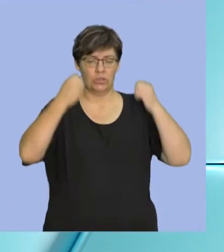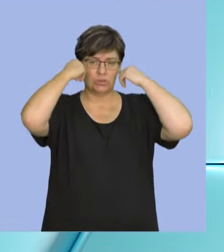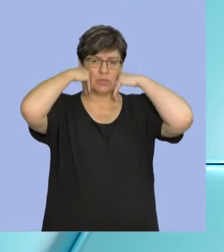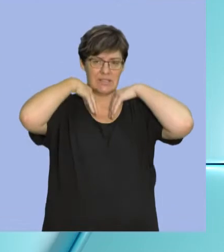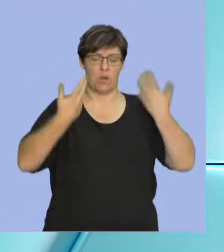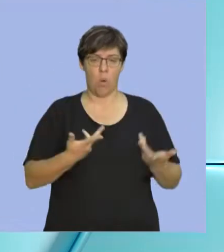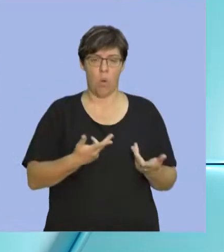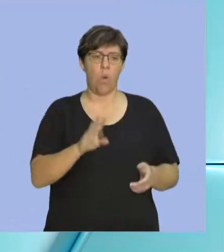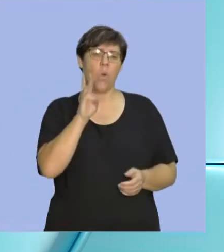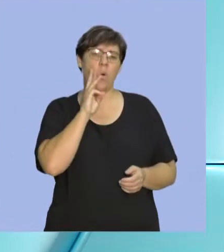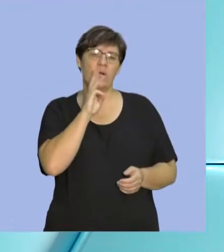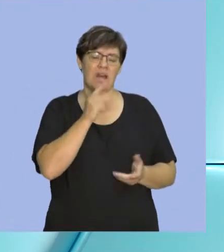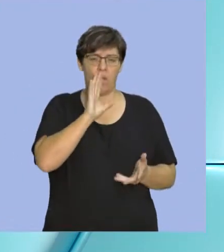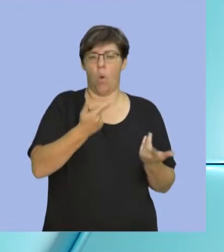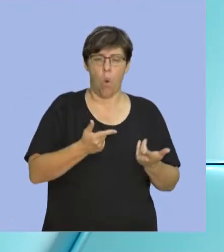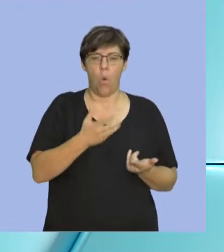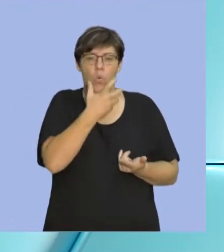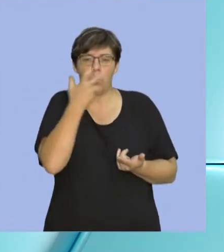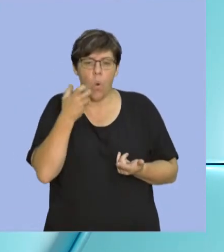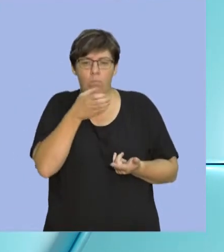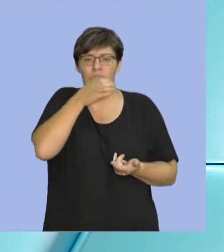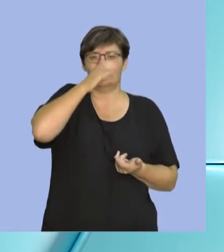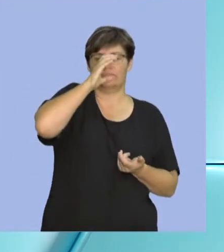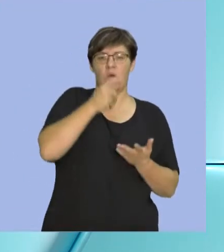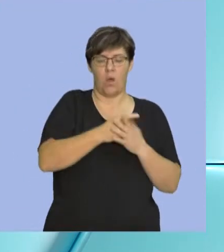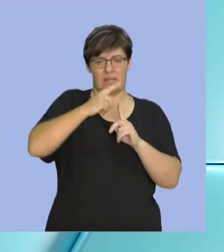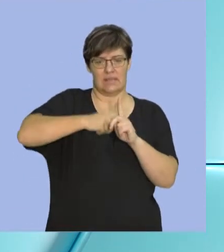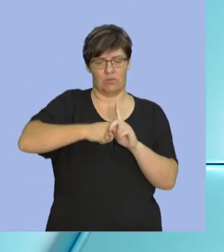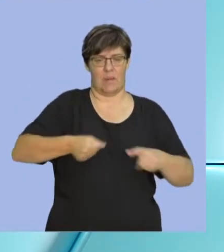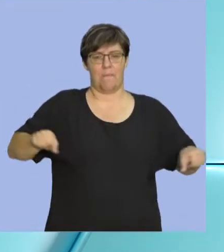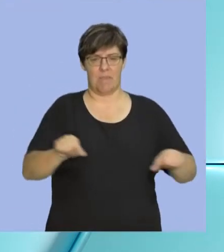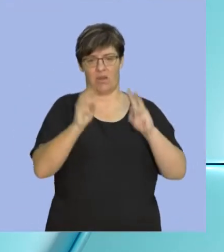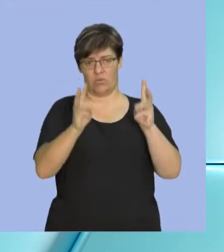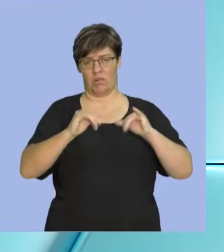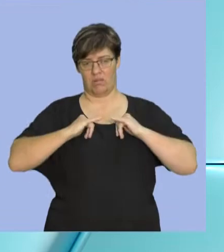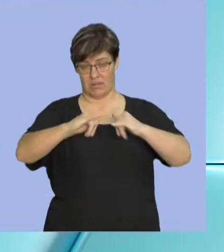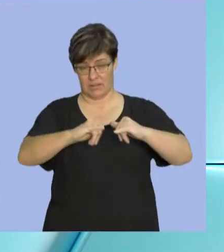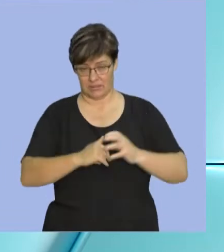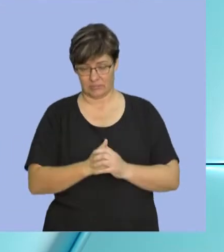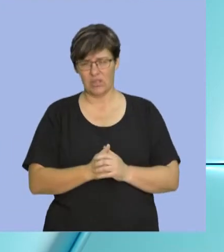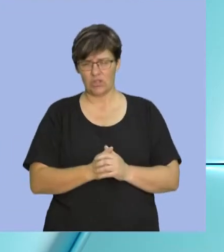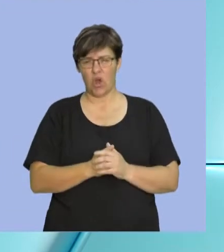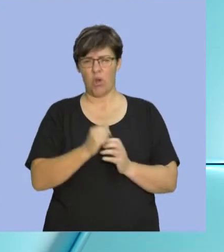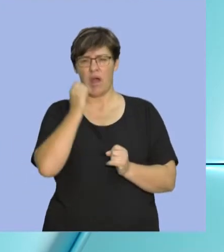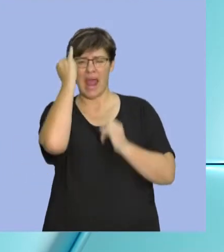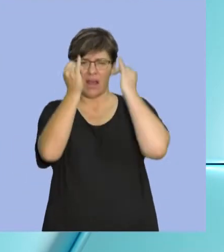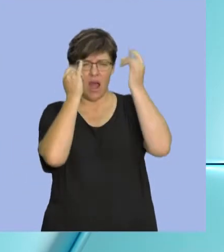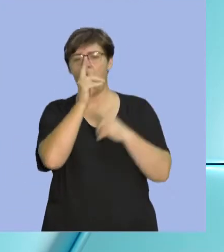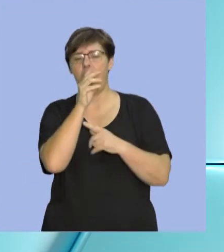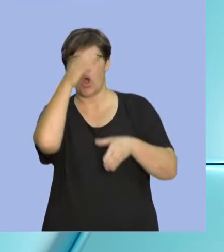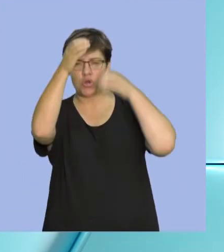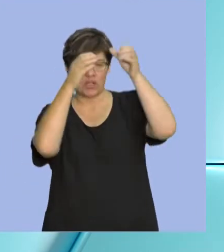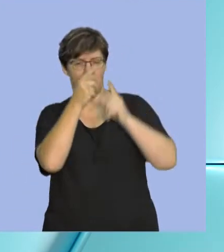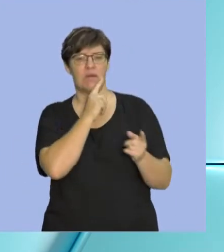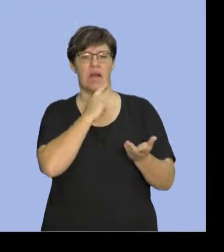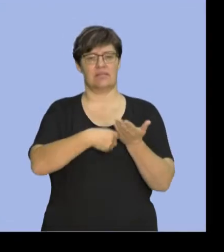drink a warm drink to bring our temperatures back to normal. So let's unpack those interesting concepts in terms of how we regulate our